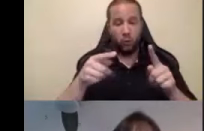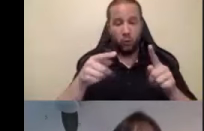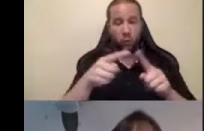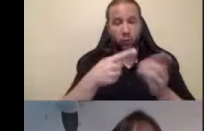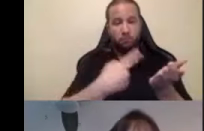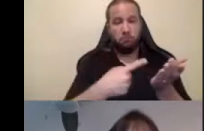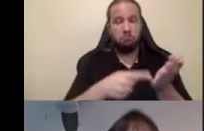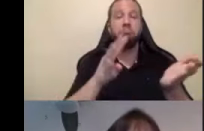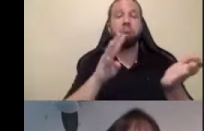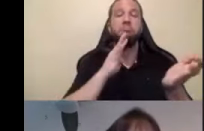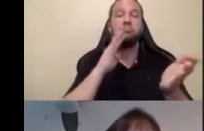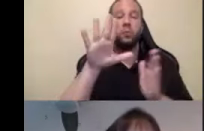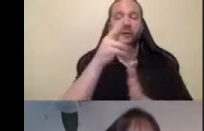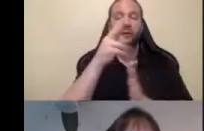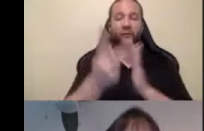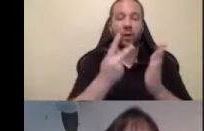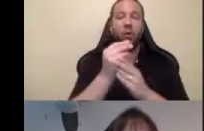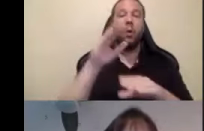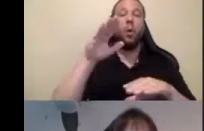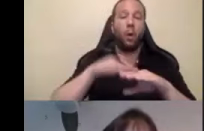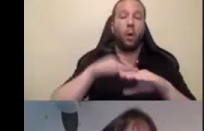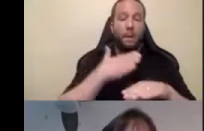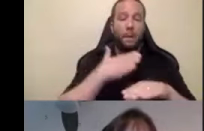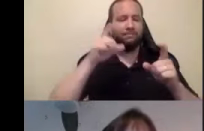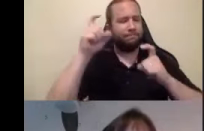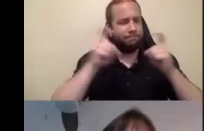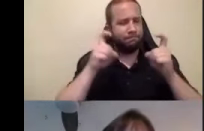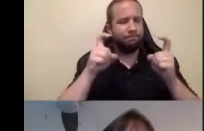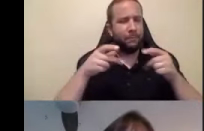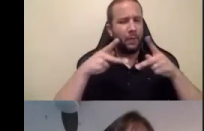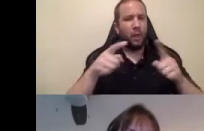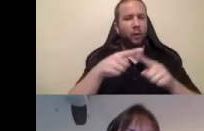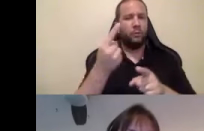so that the interpreter can see your face and your expressions.